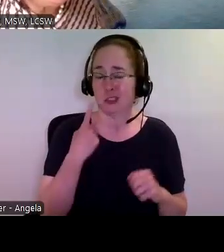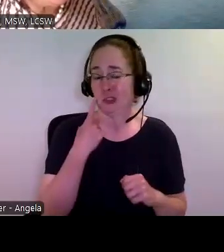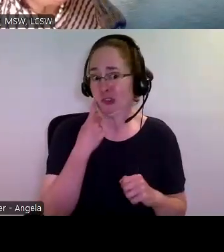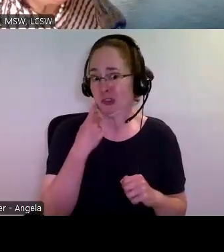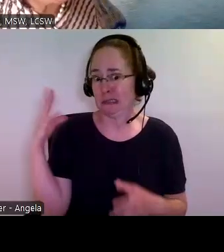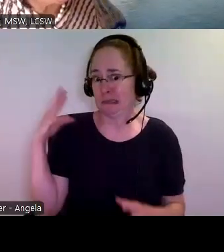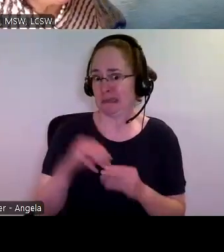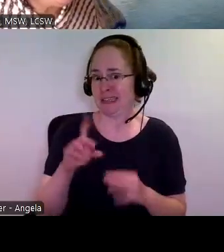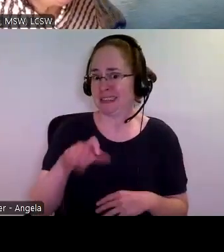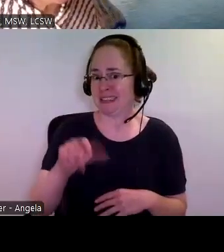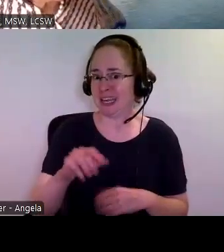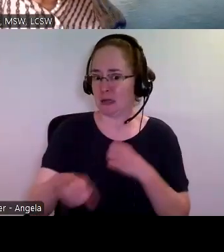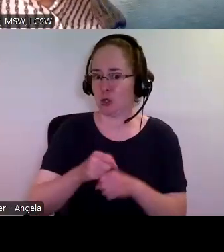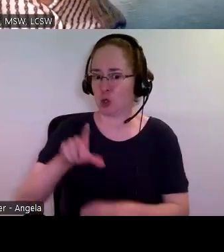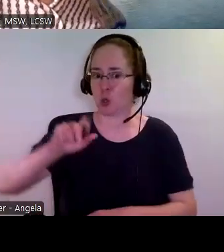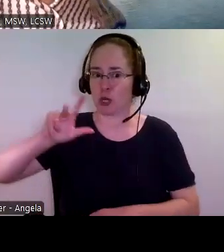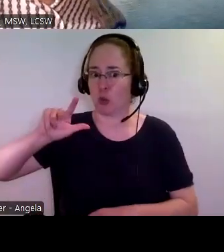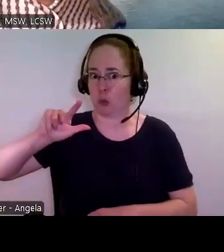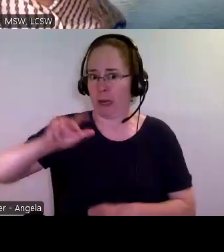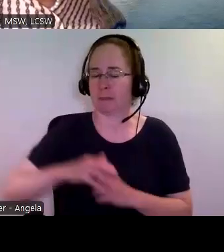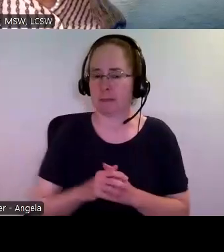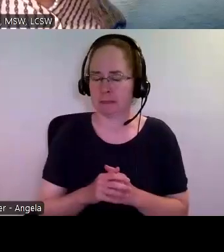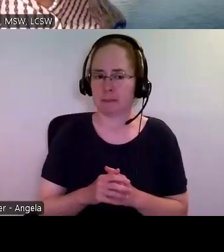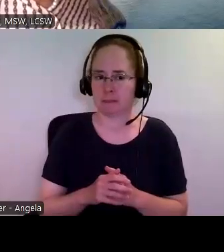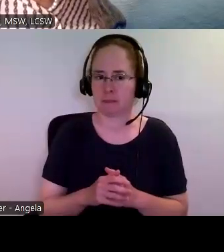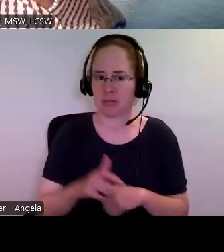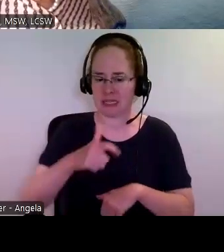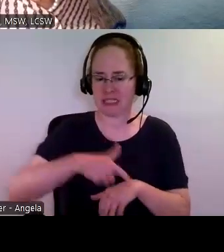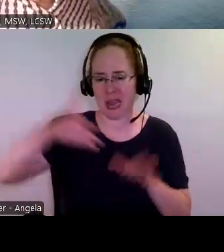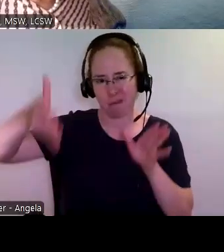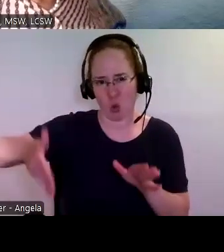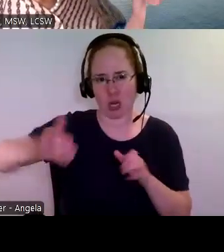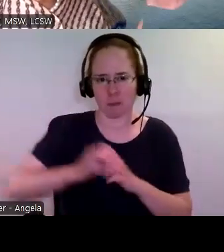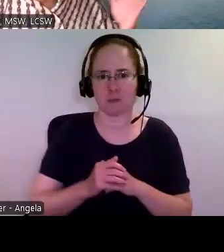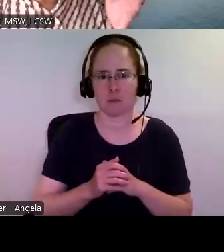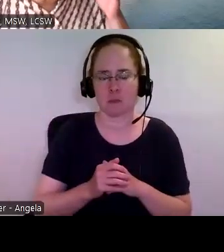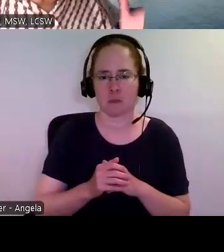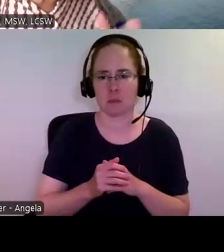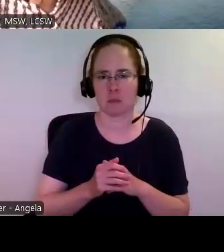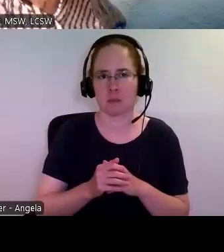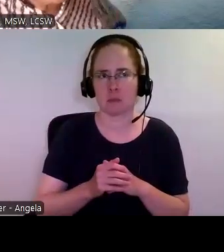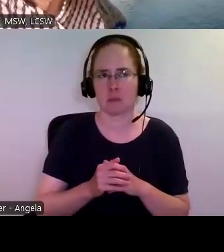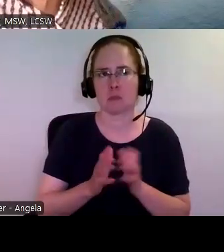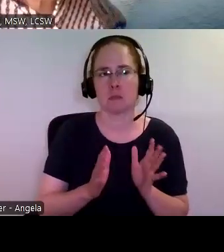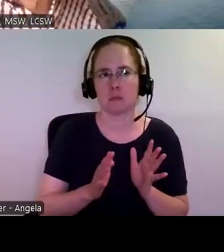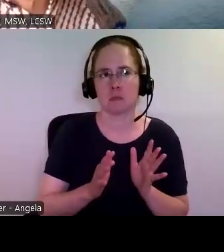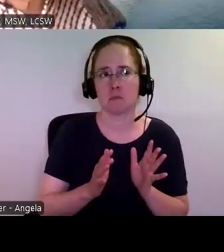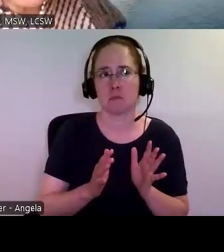in 2023. You know, for that time period, we've done from